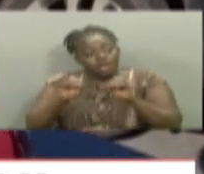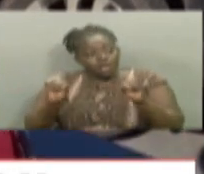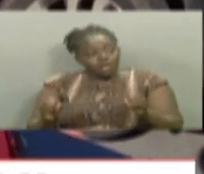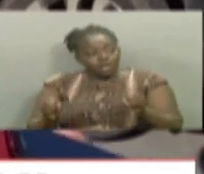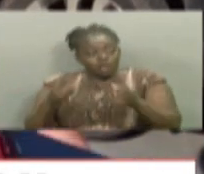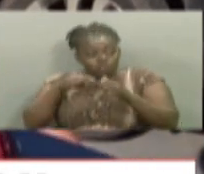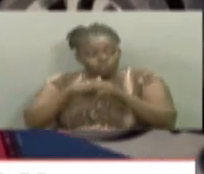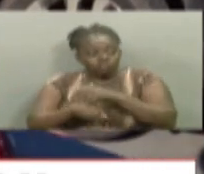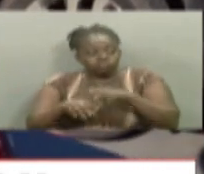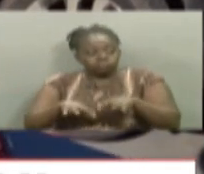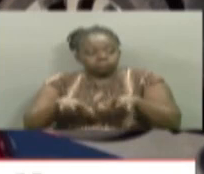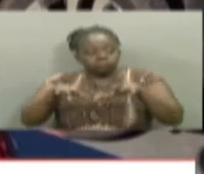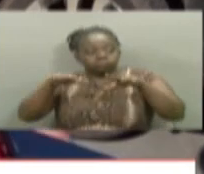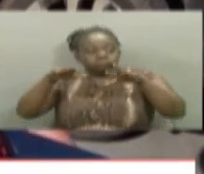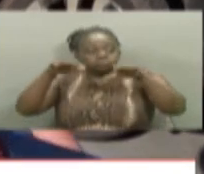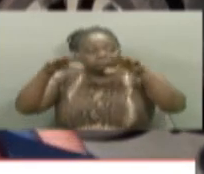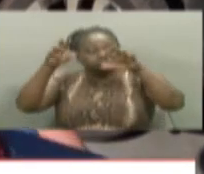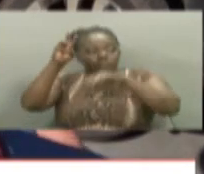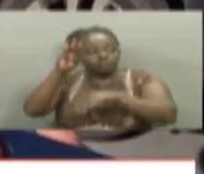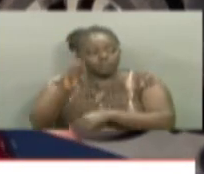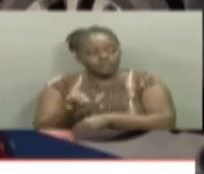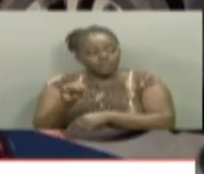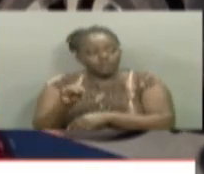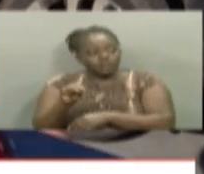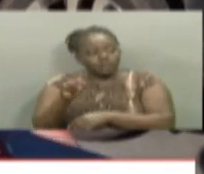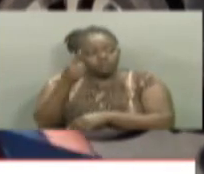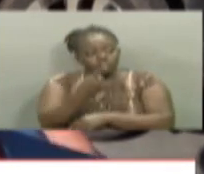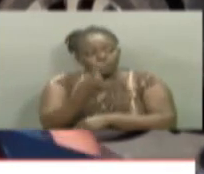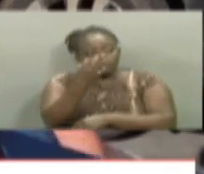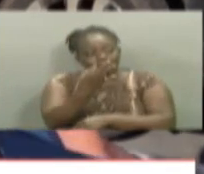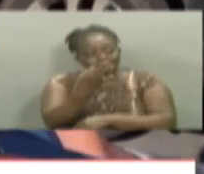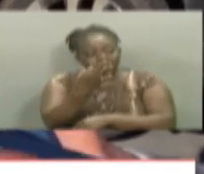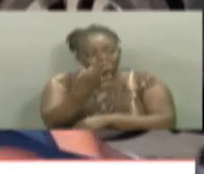ne gazimba paka ku mita 10.36.